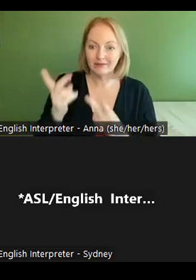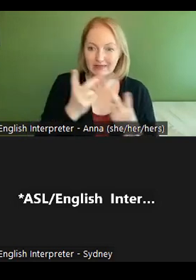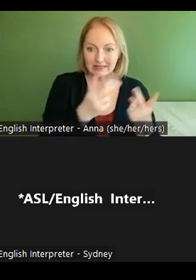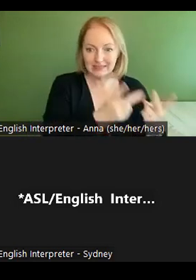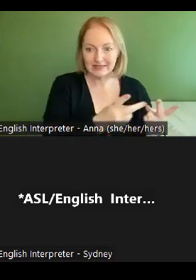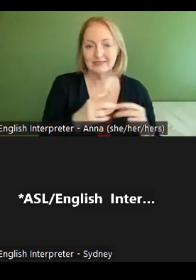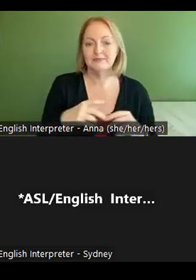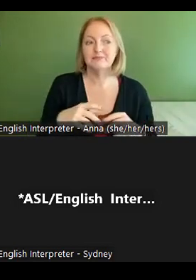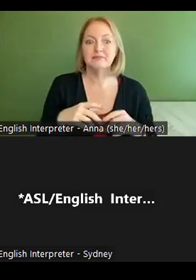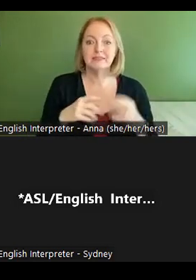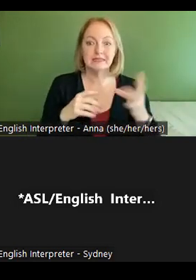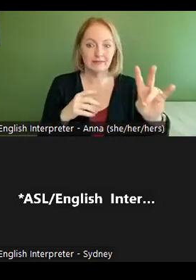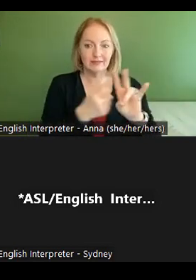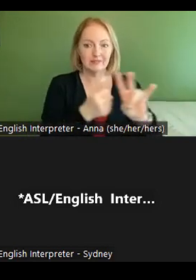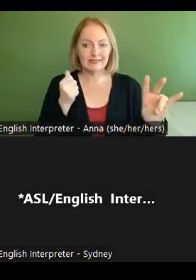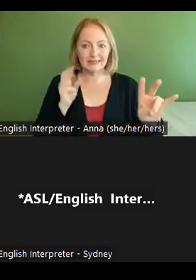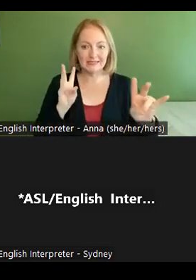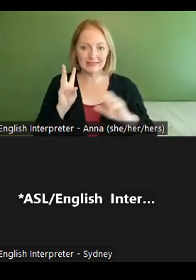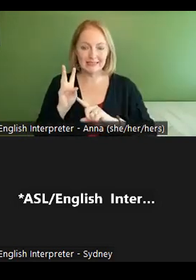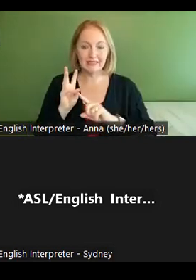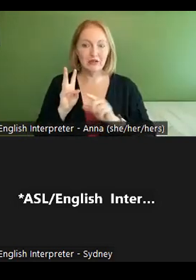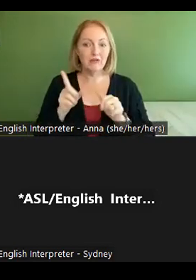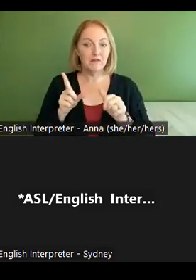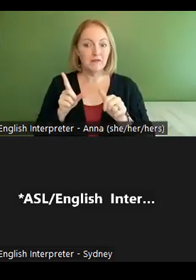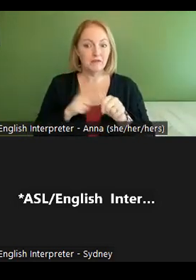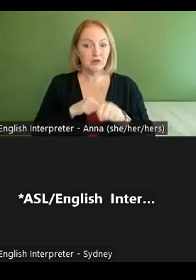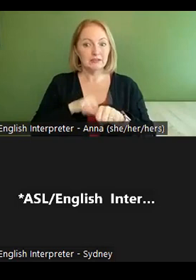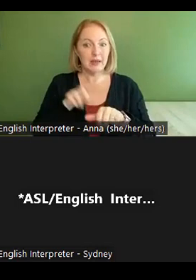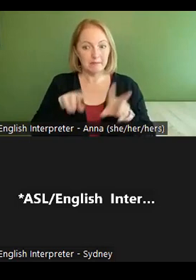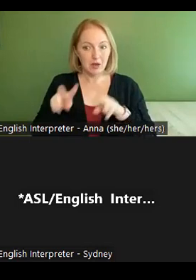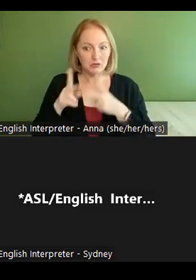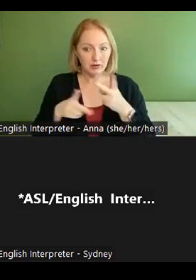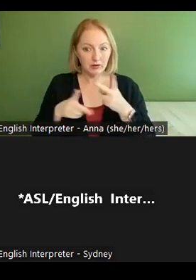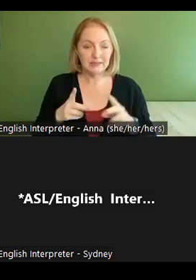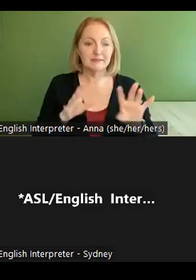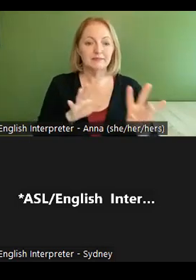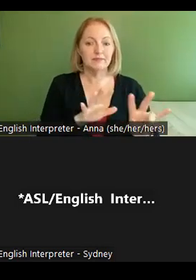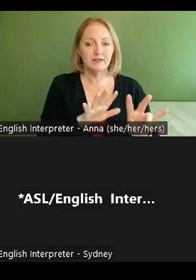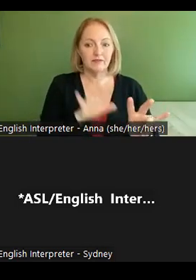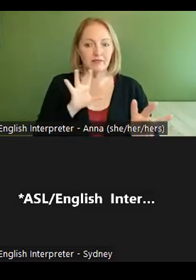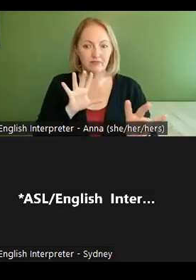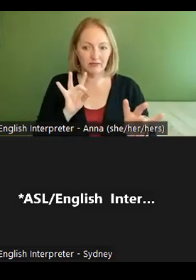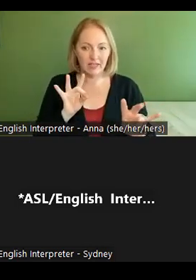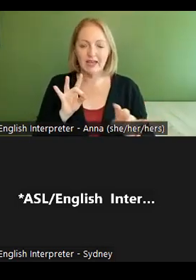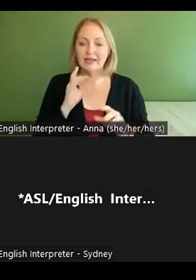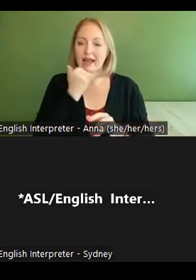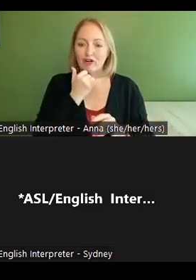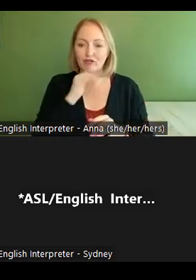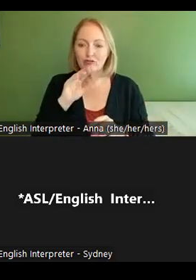Of those, 16 were initial monitoring visits, 58 were error rate